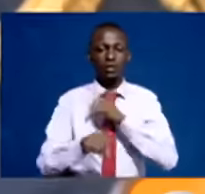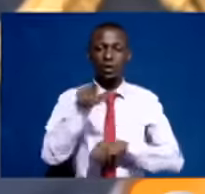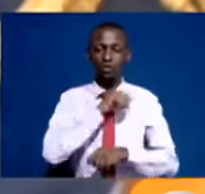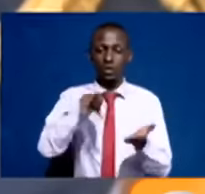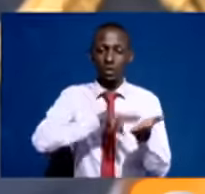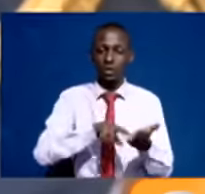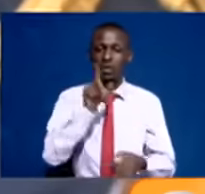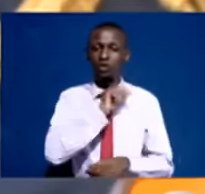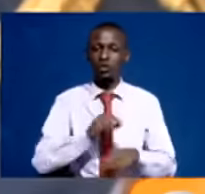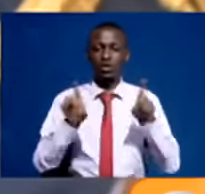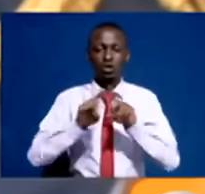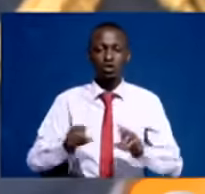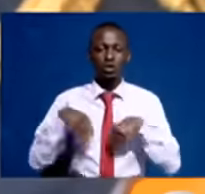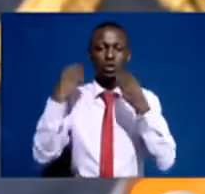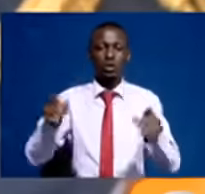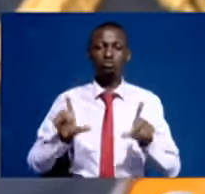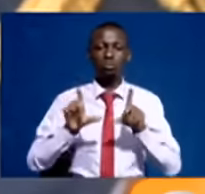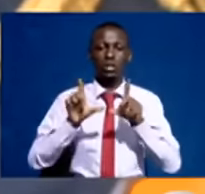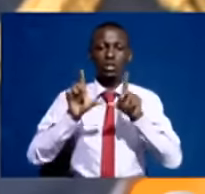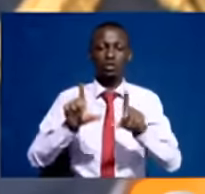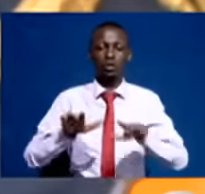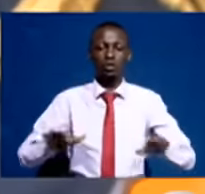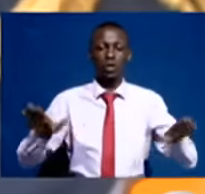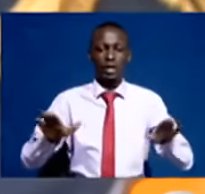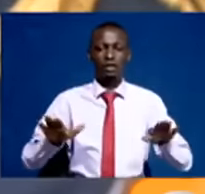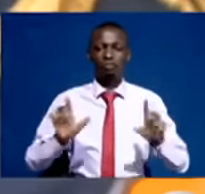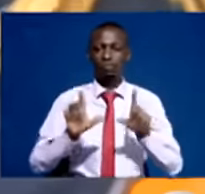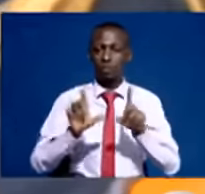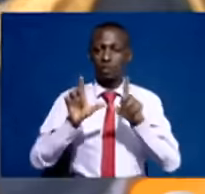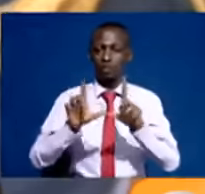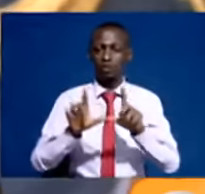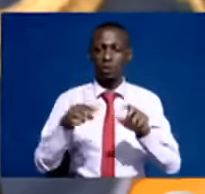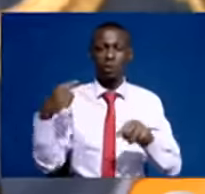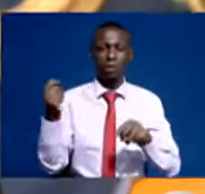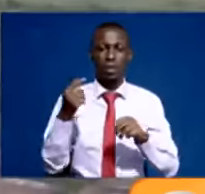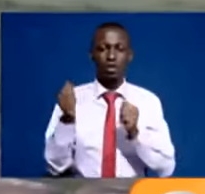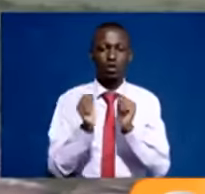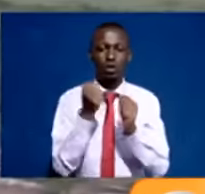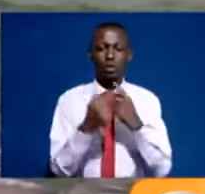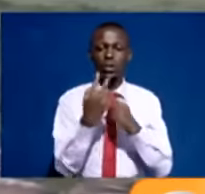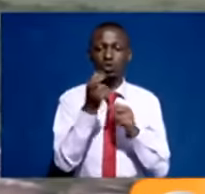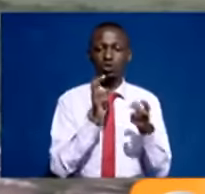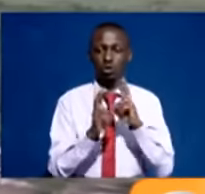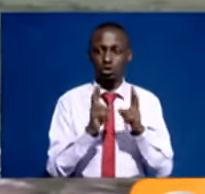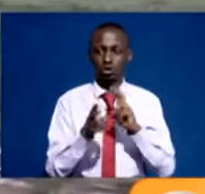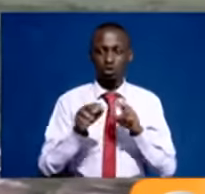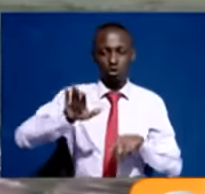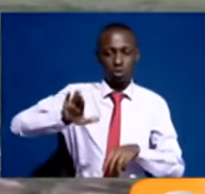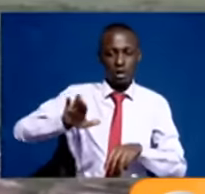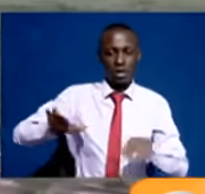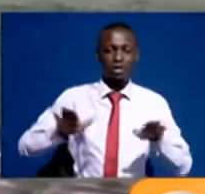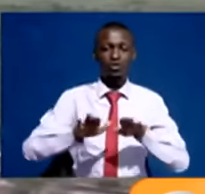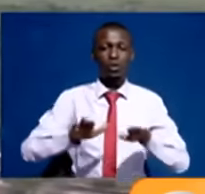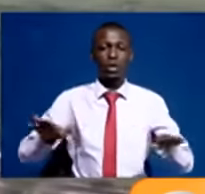given their respective certificates of title. By October 2022, what remained was the piece of land in